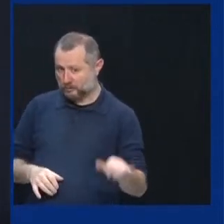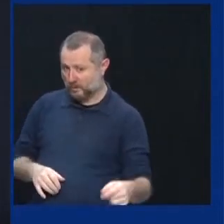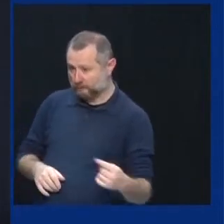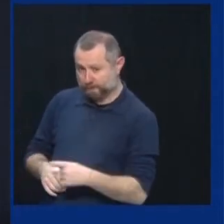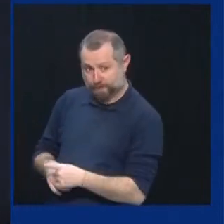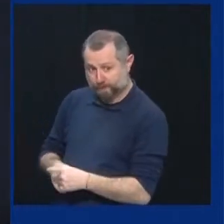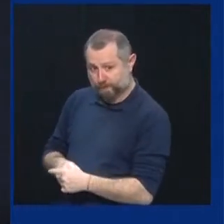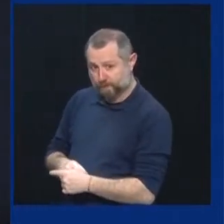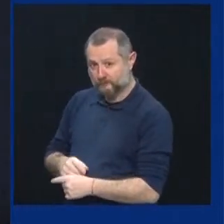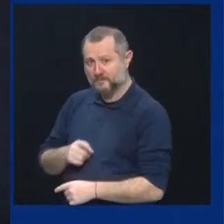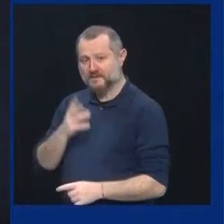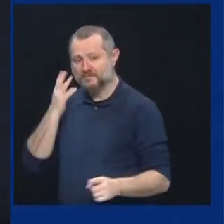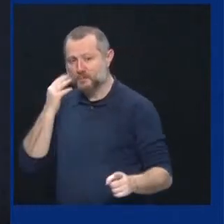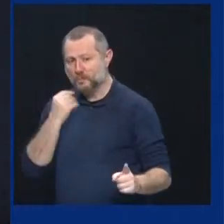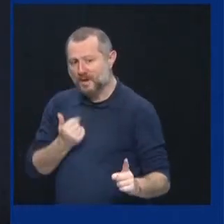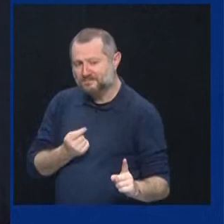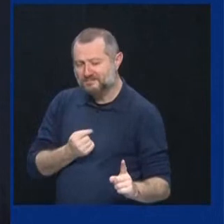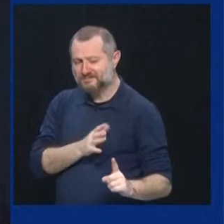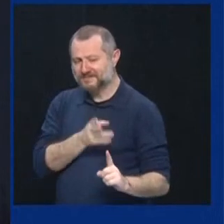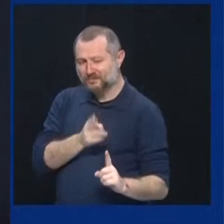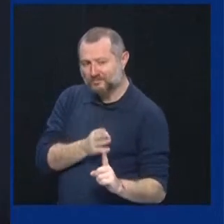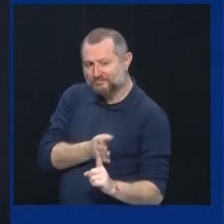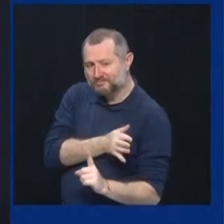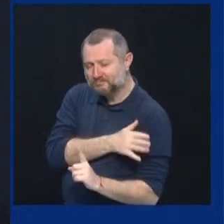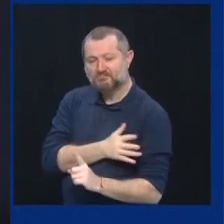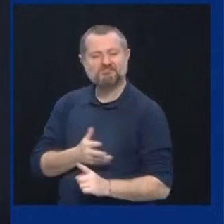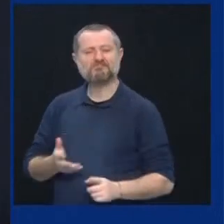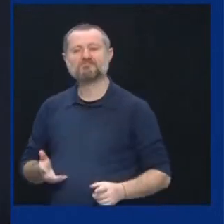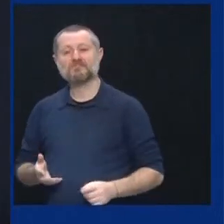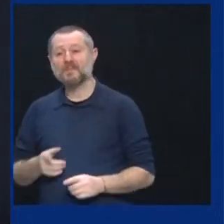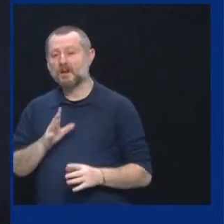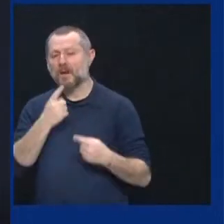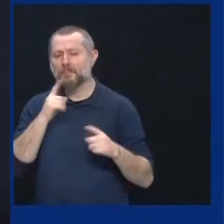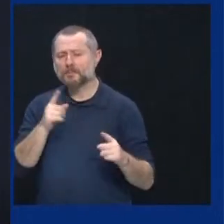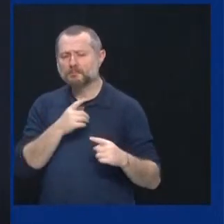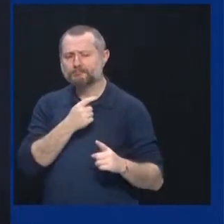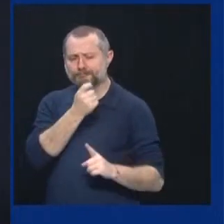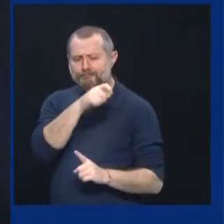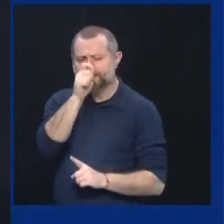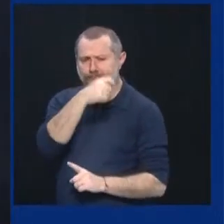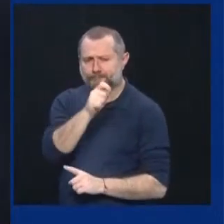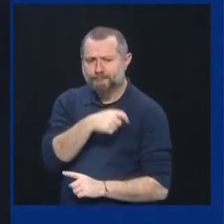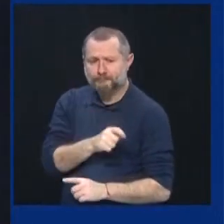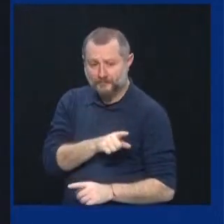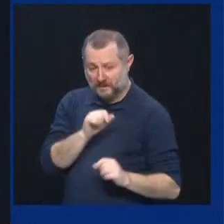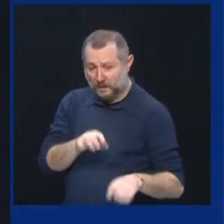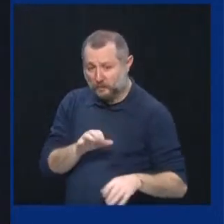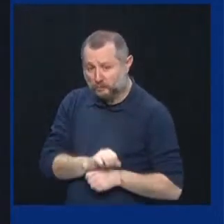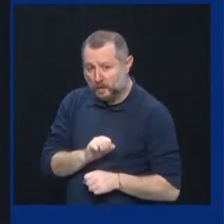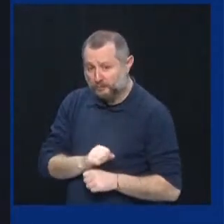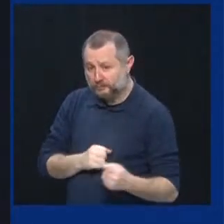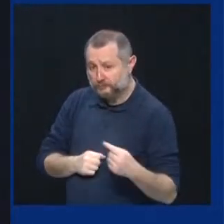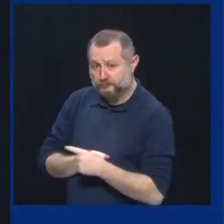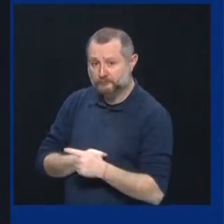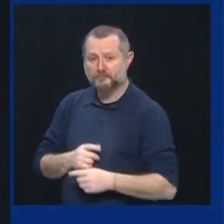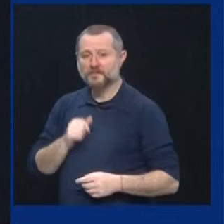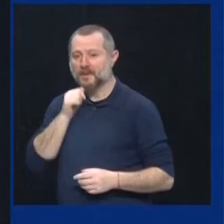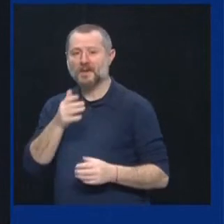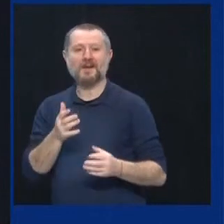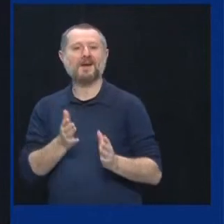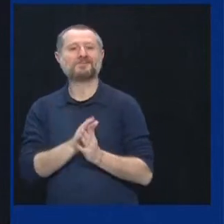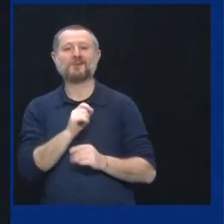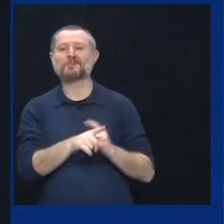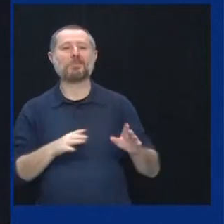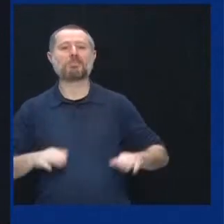your experience? What's your ability? What have you ever accomplished? Are you competent? And I think it was a question